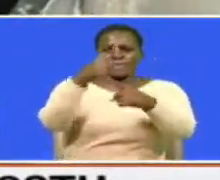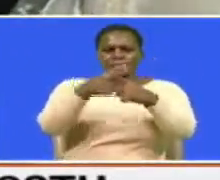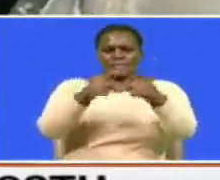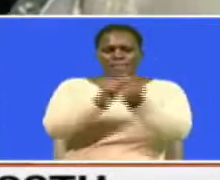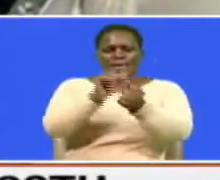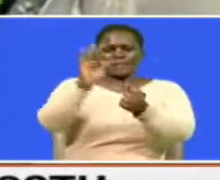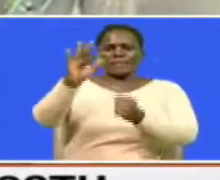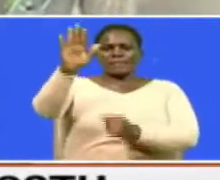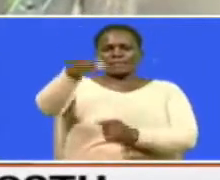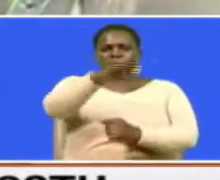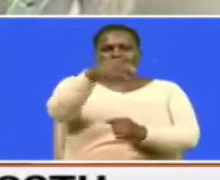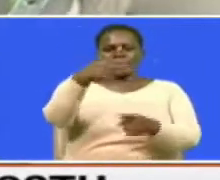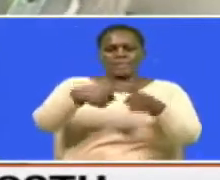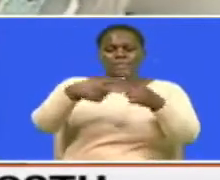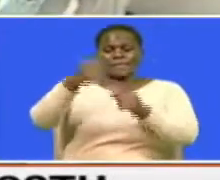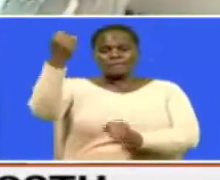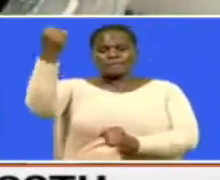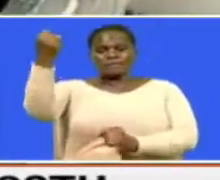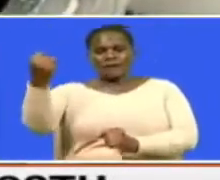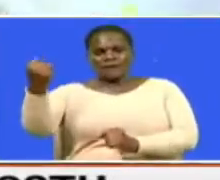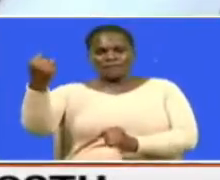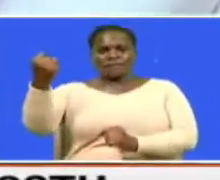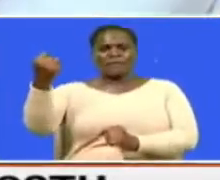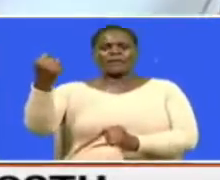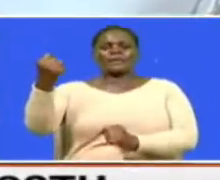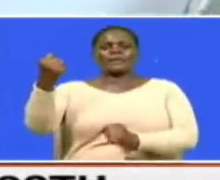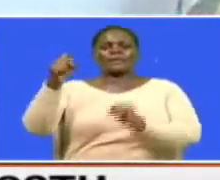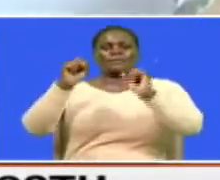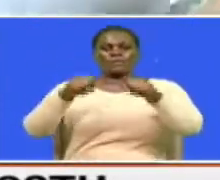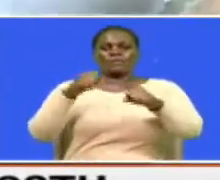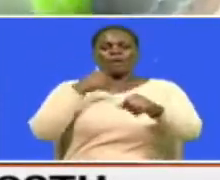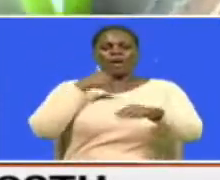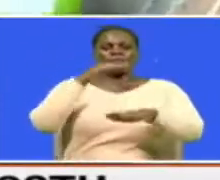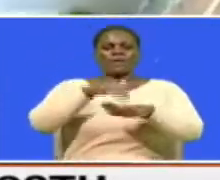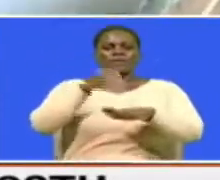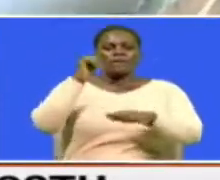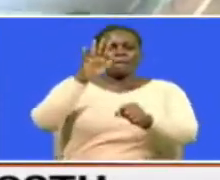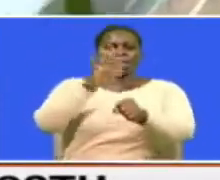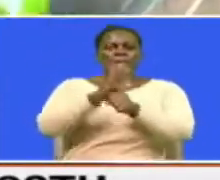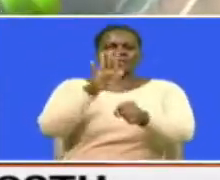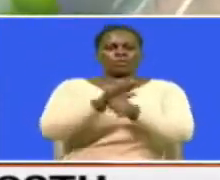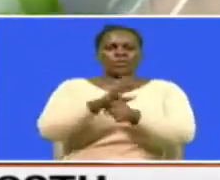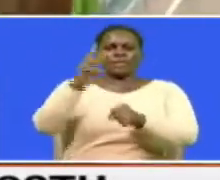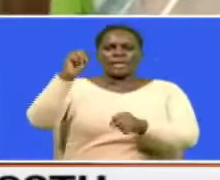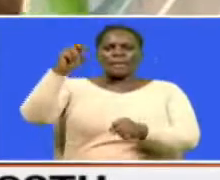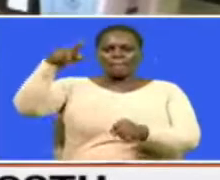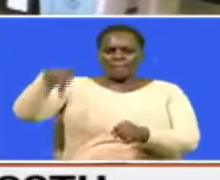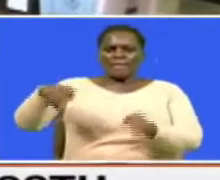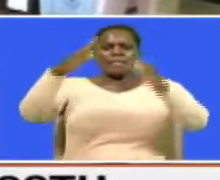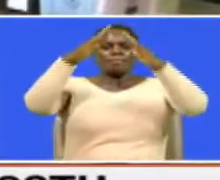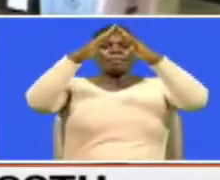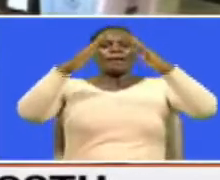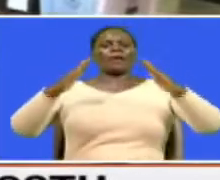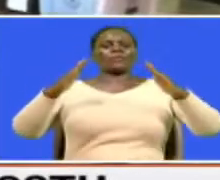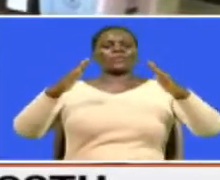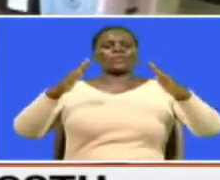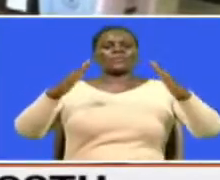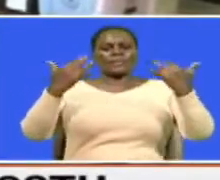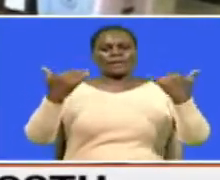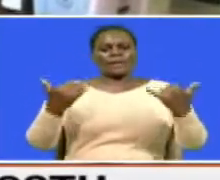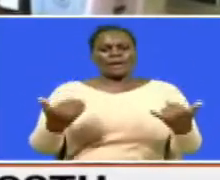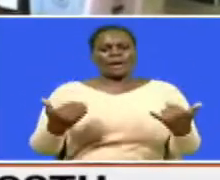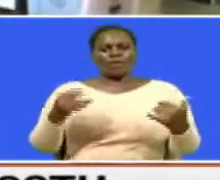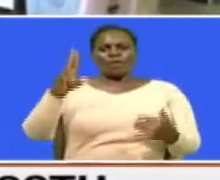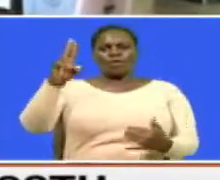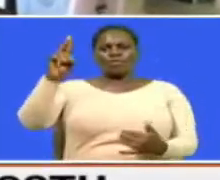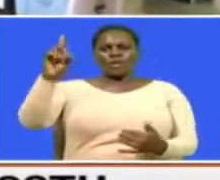13th parliament for the next 5 years, and numbers that will have an effect on the majority of the MPs in the House. Currently,